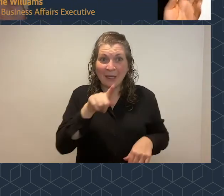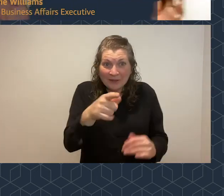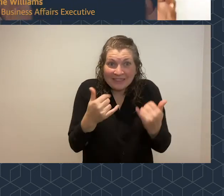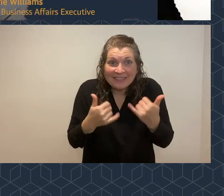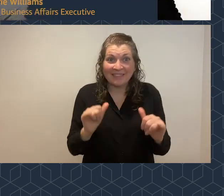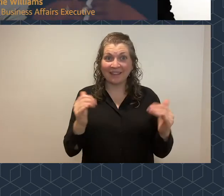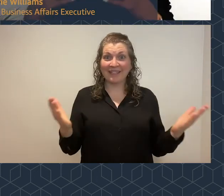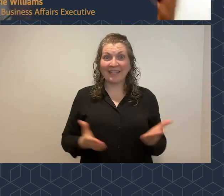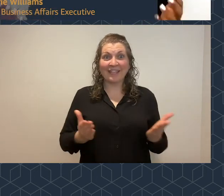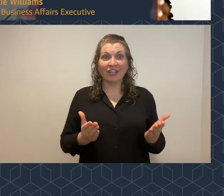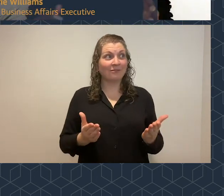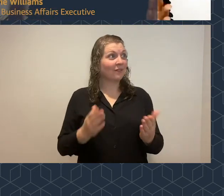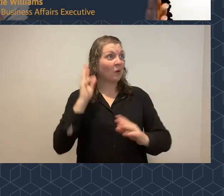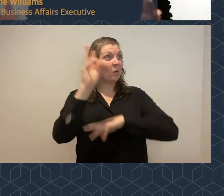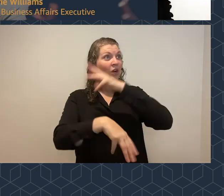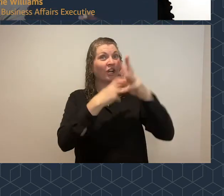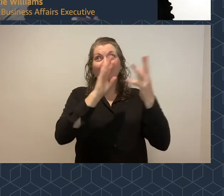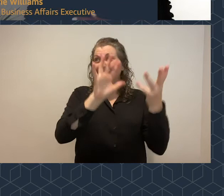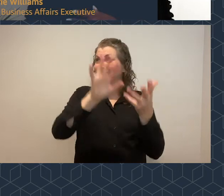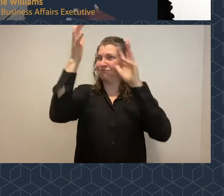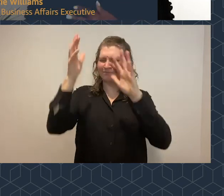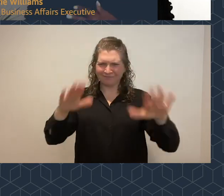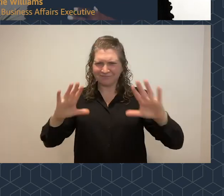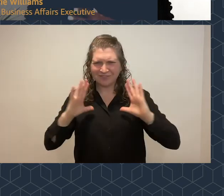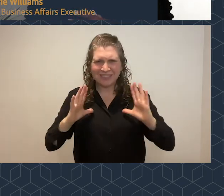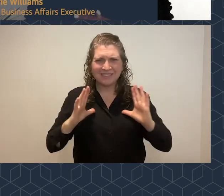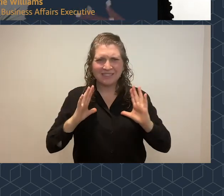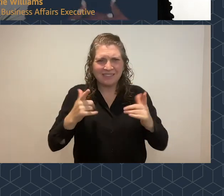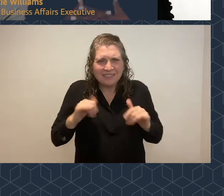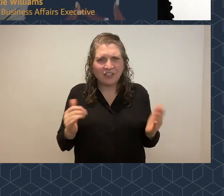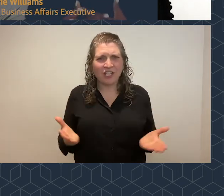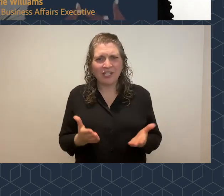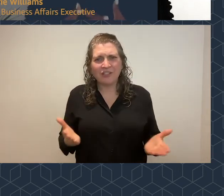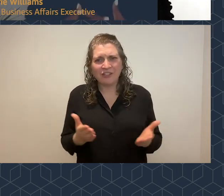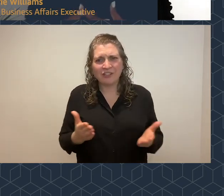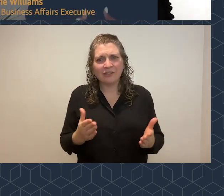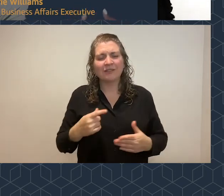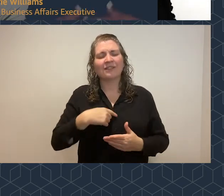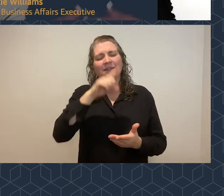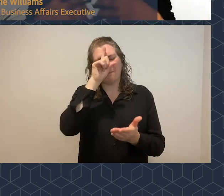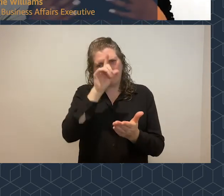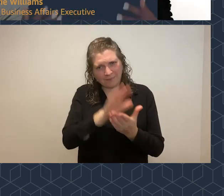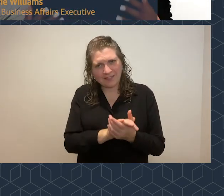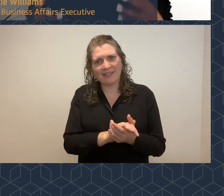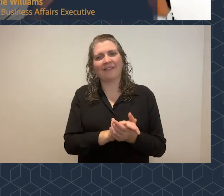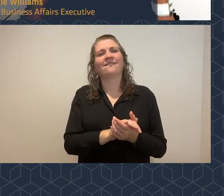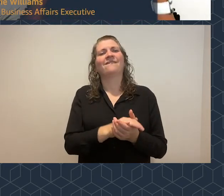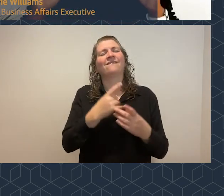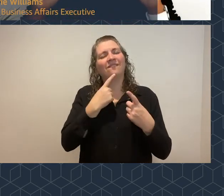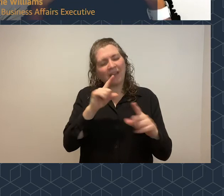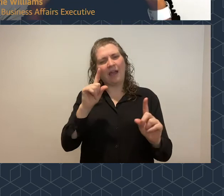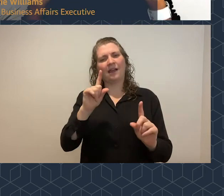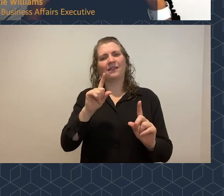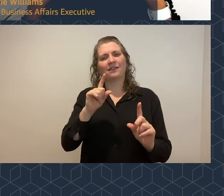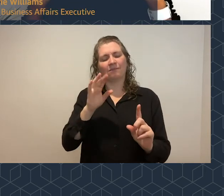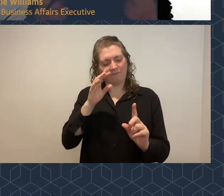and, things go on. Tomorrow's here. And so I really believe once you get to that point, and it's really about, again,